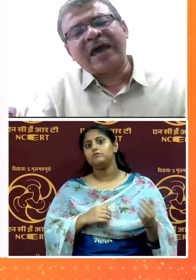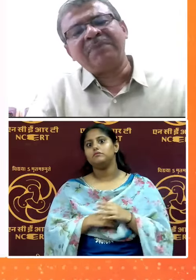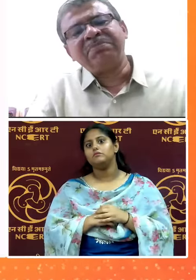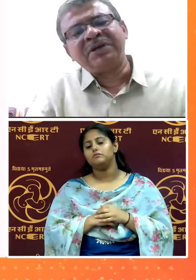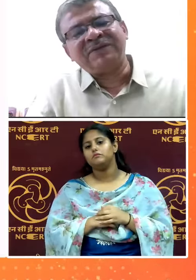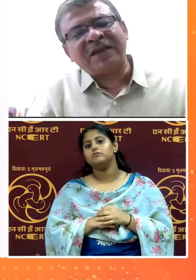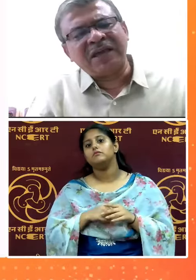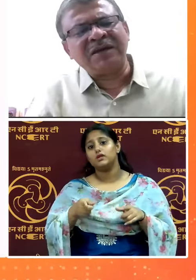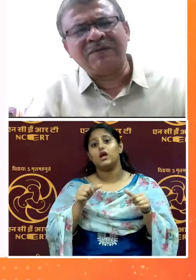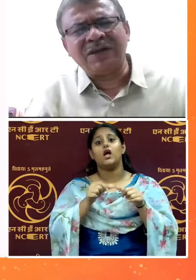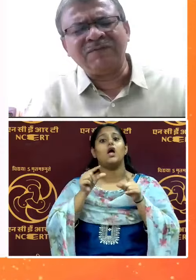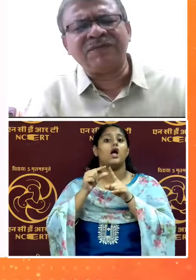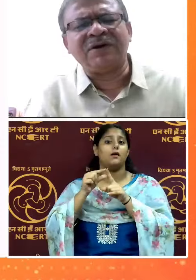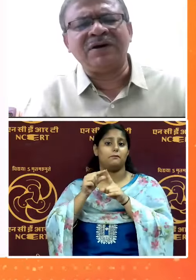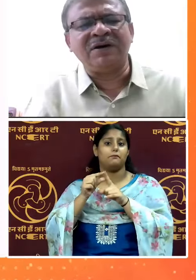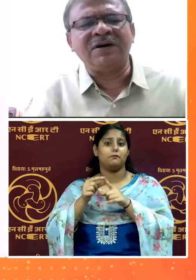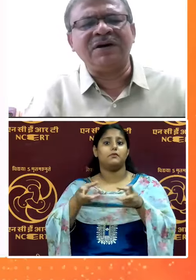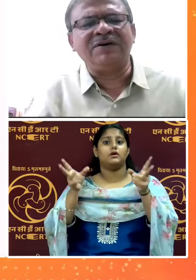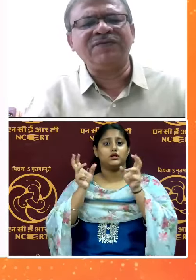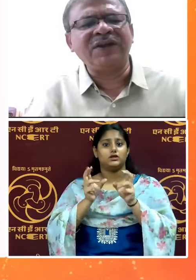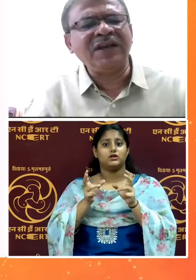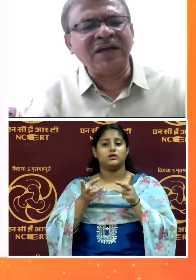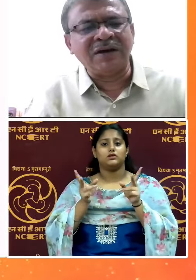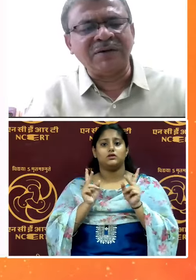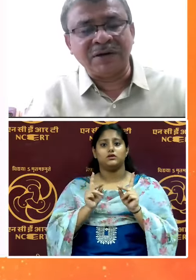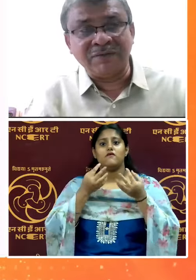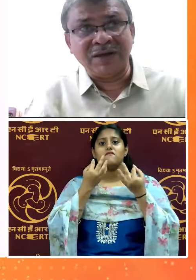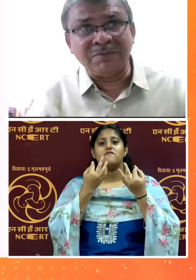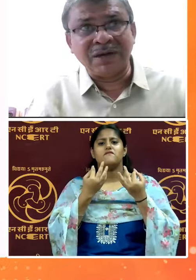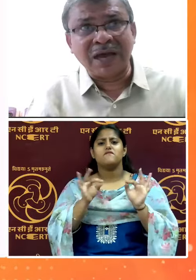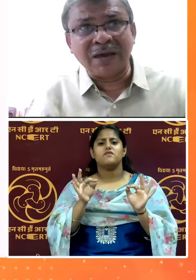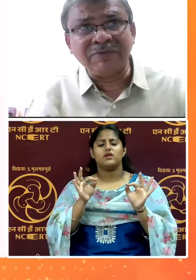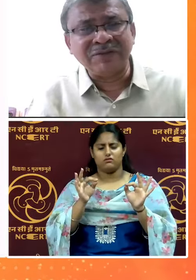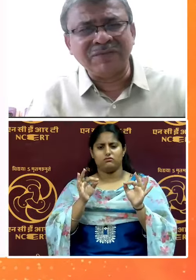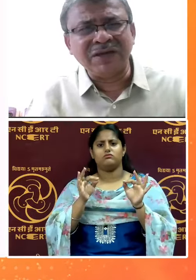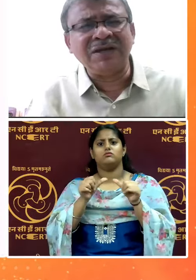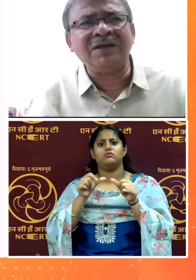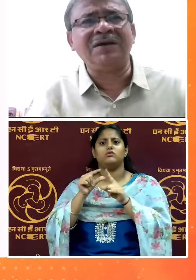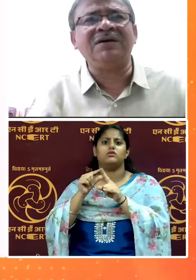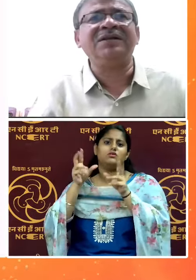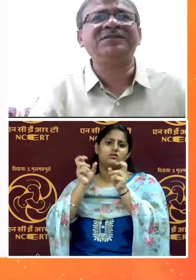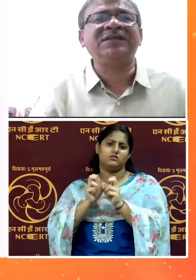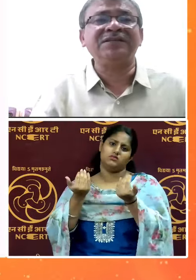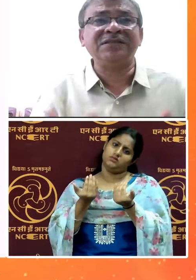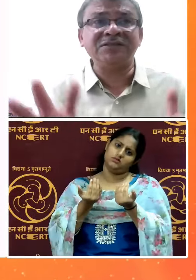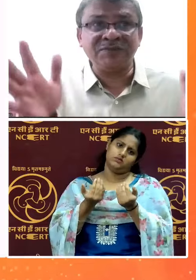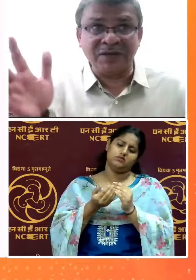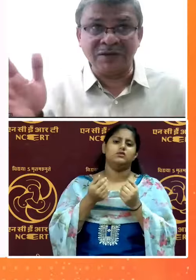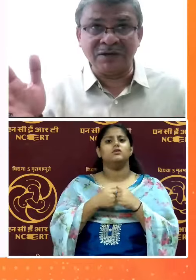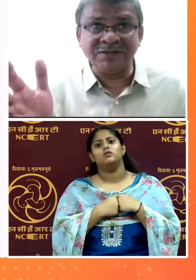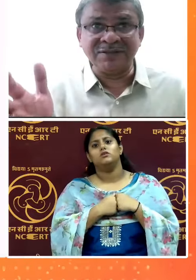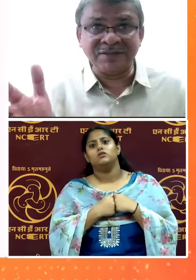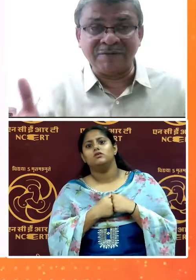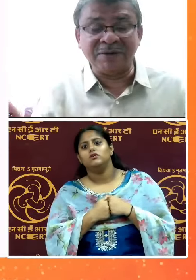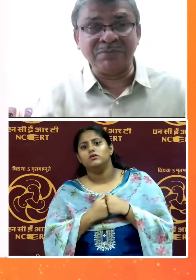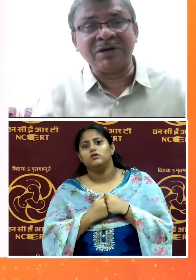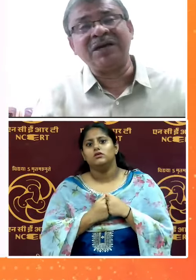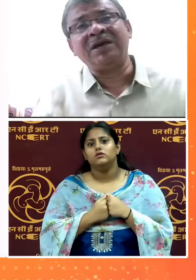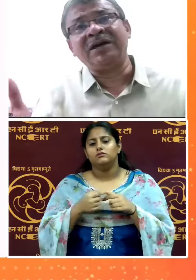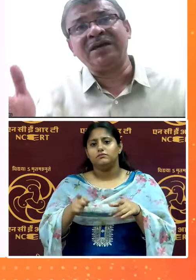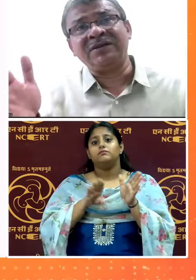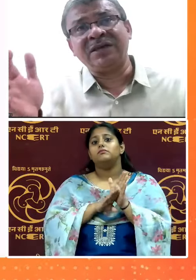this app is again a very freely available app with a very less license fee. This is